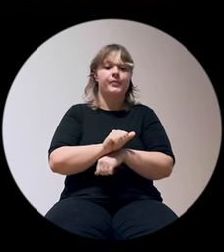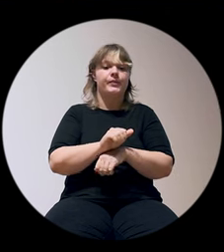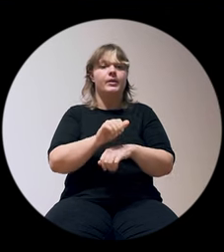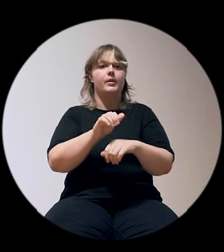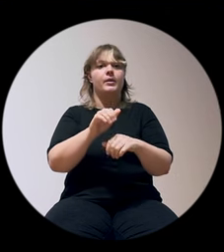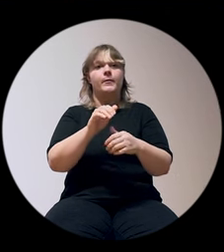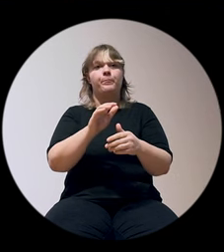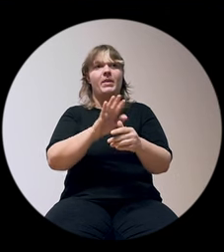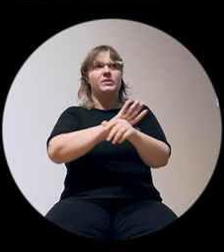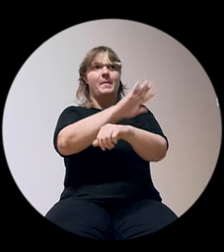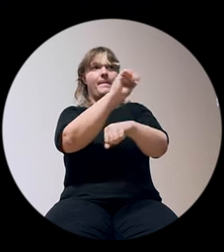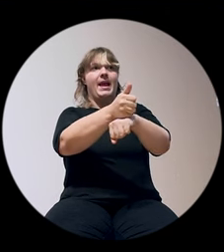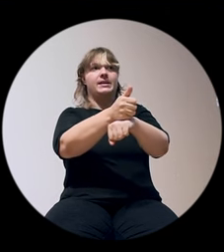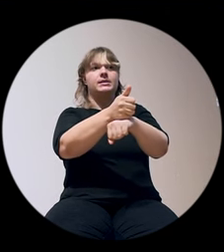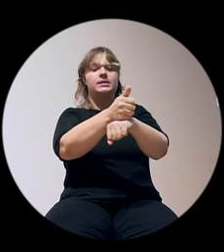the